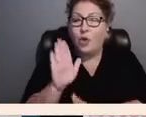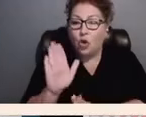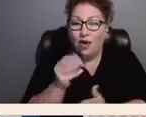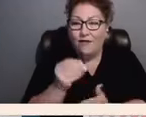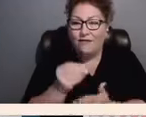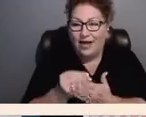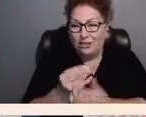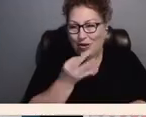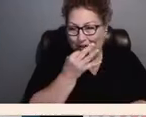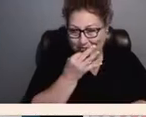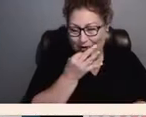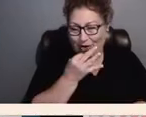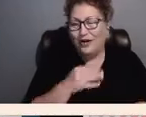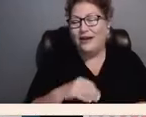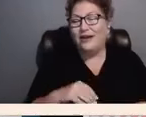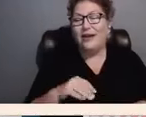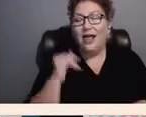And if you